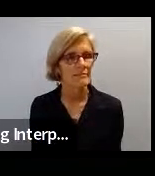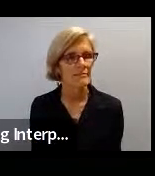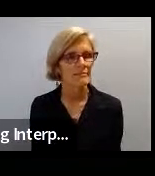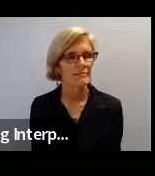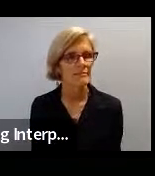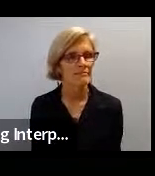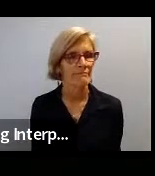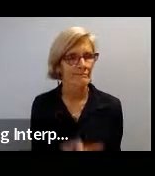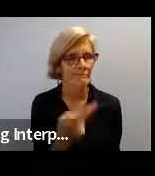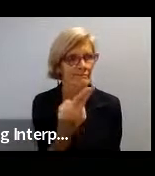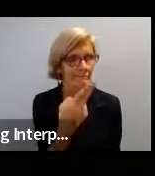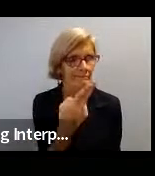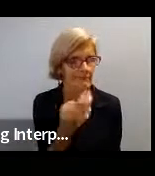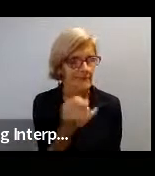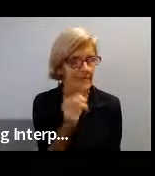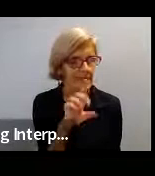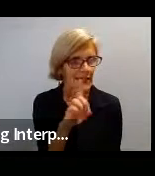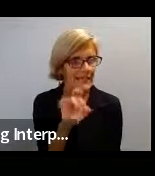Heidi Orsina?